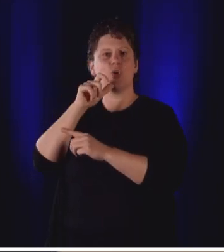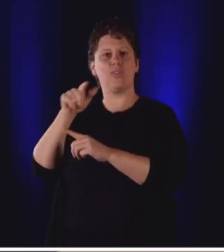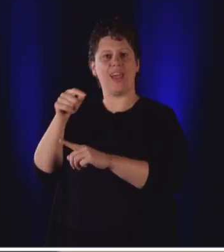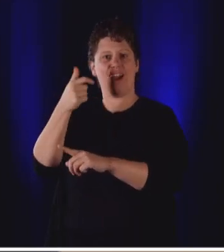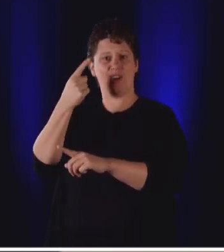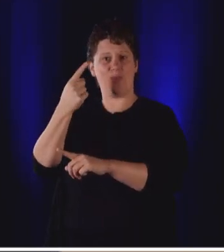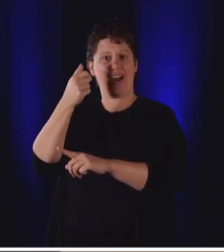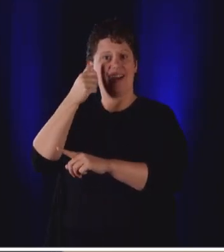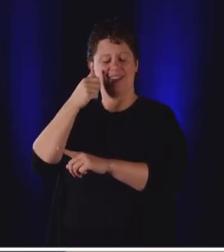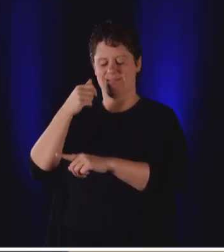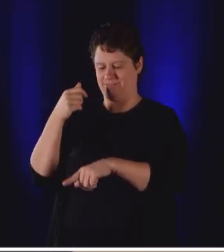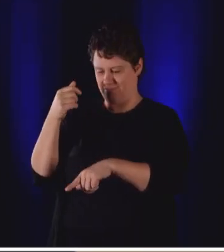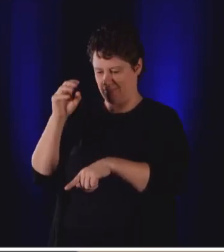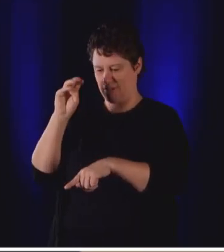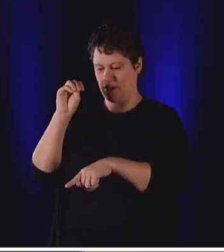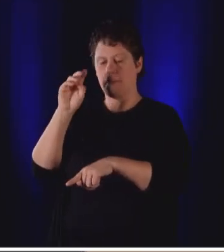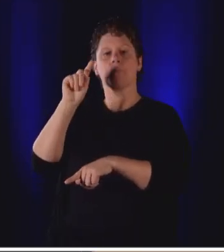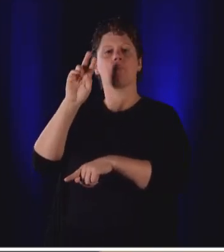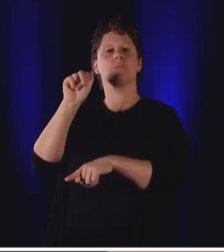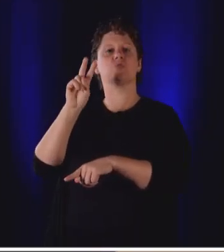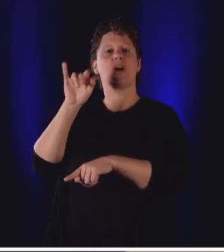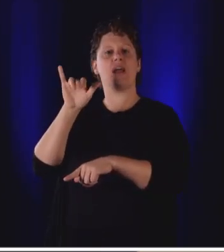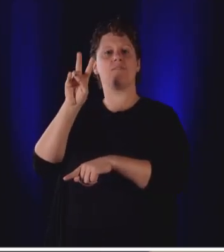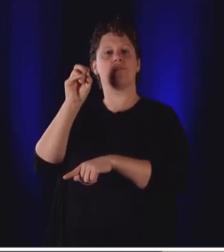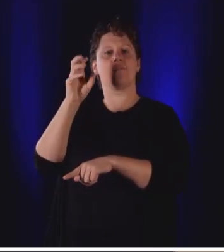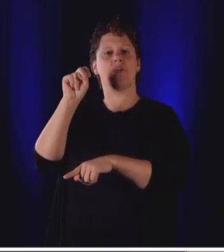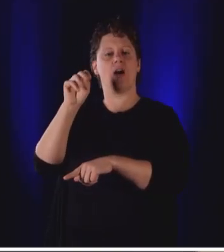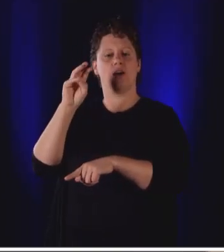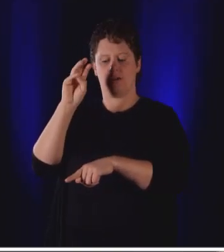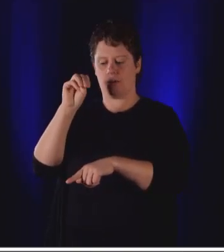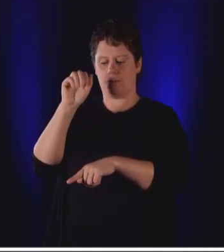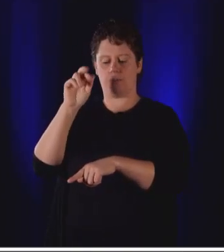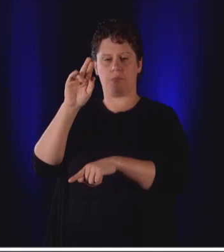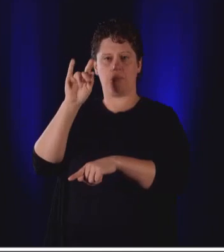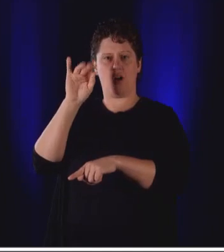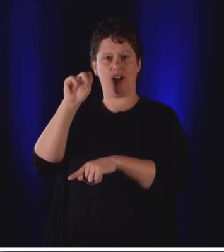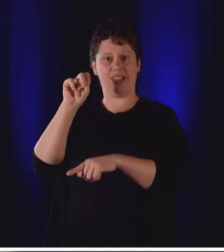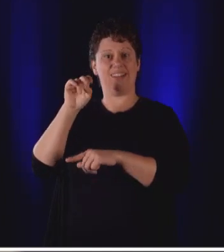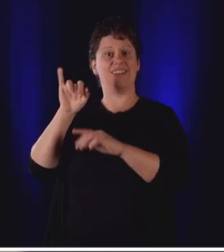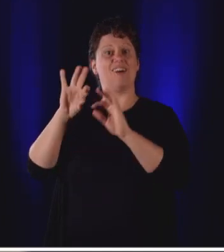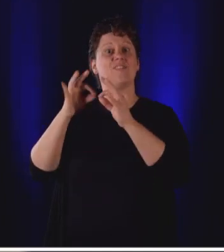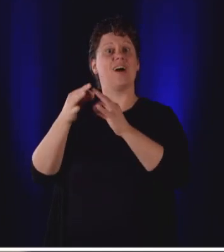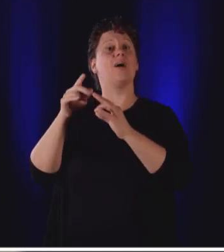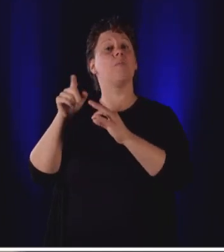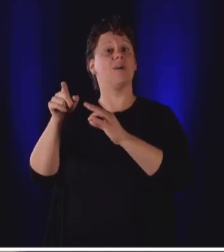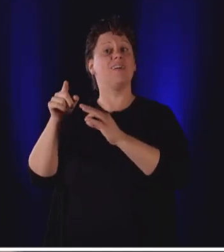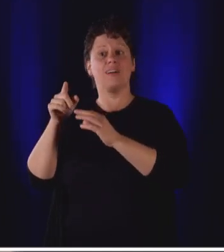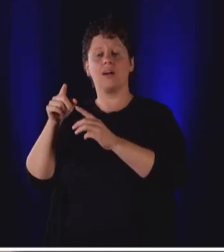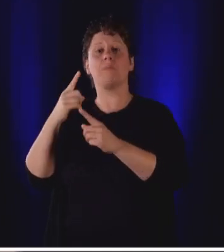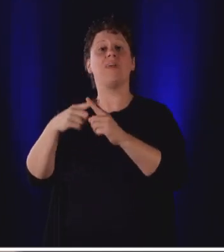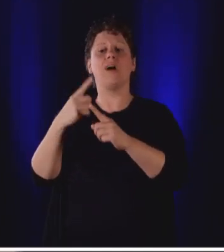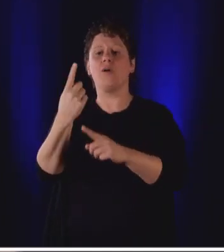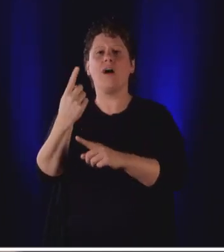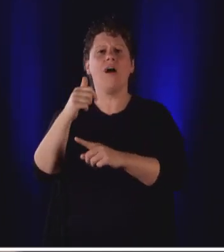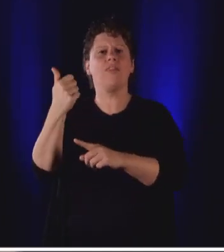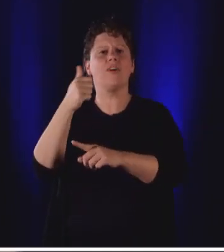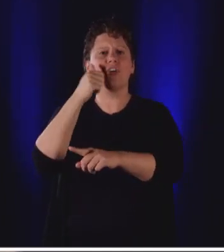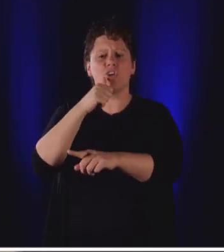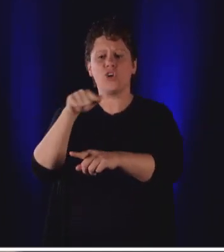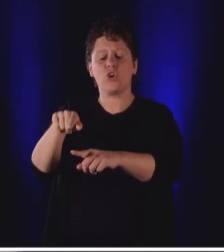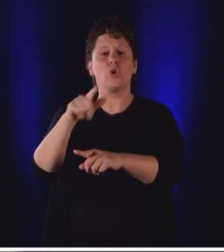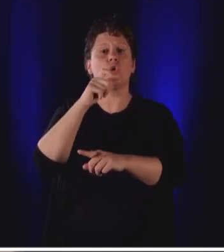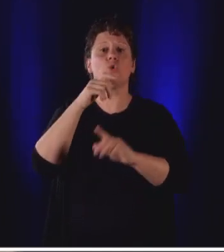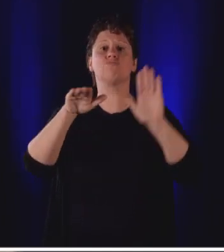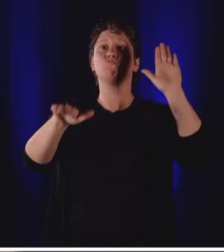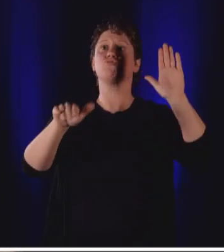performed for the president at his inauguration. She had been murdered in her community right after her performance for the president.